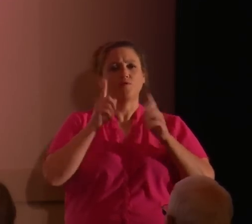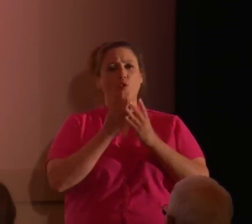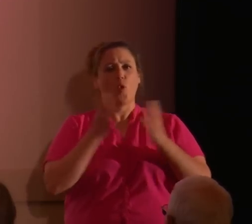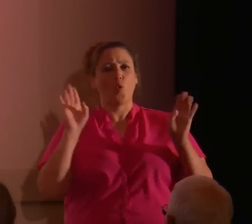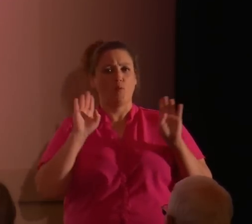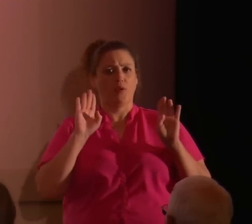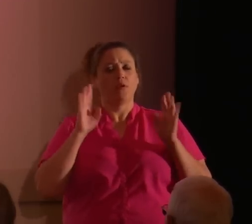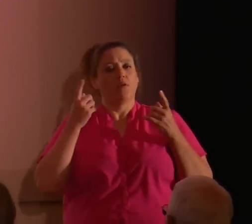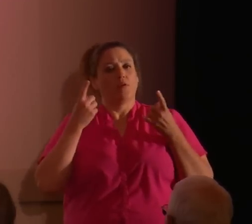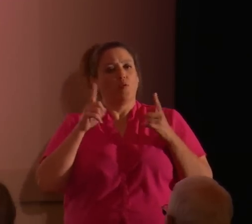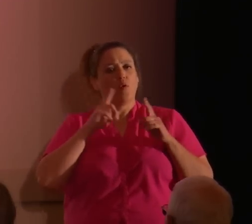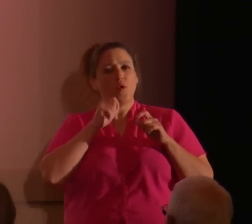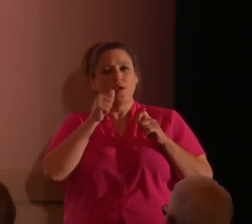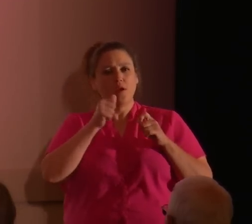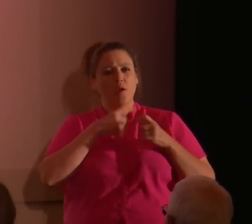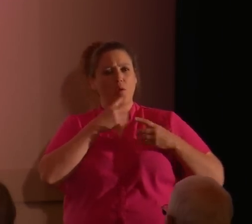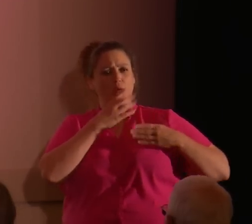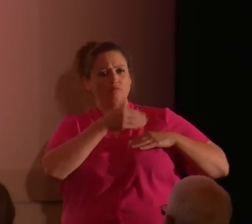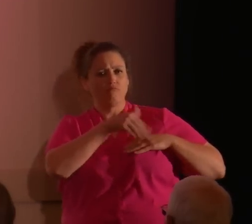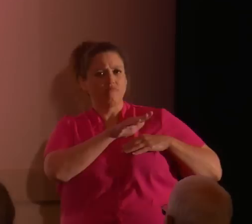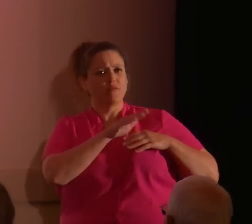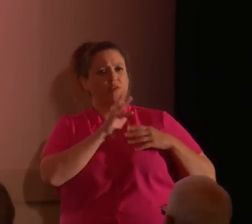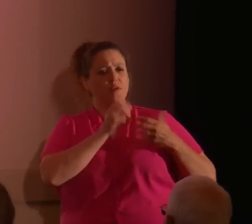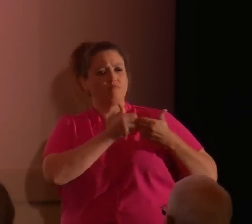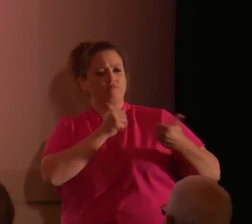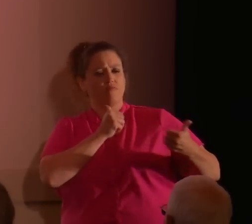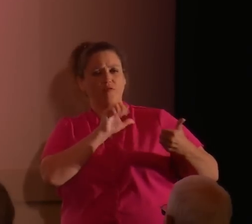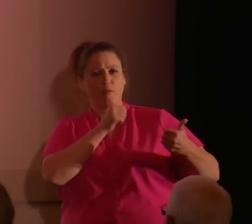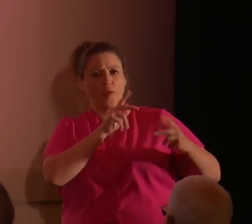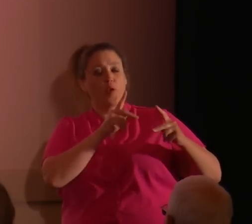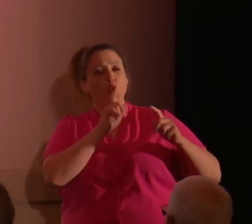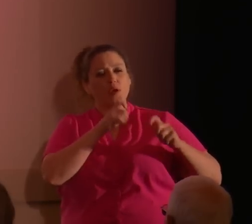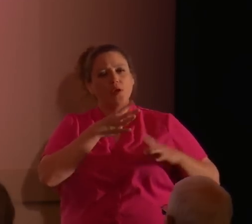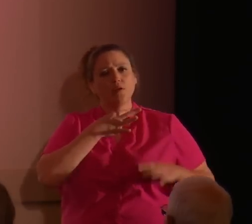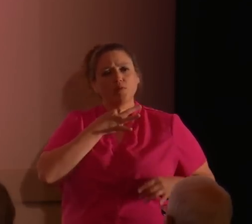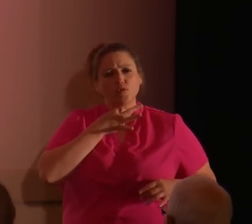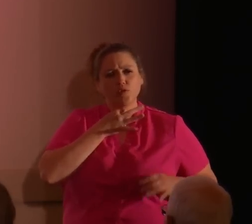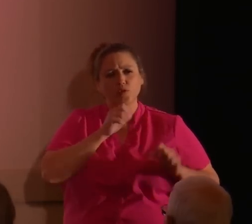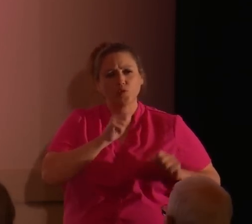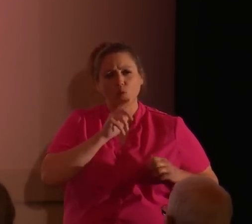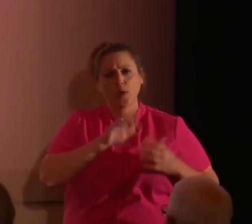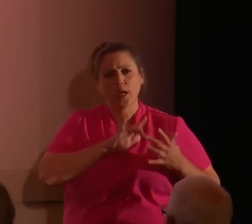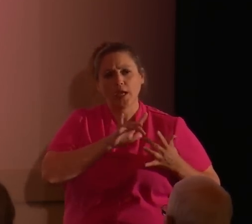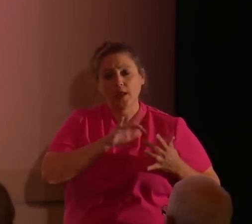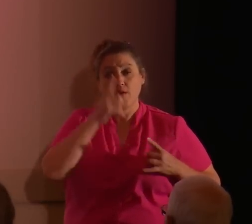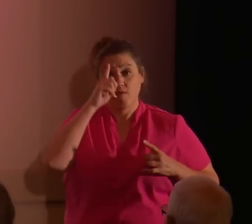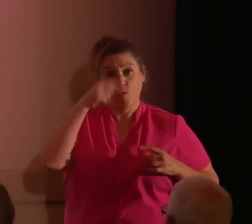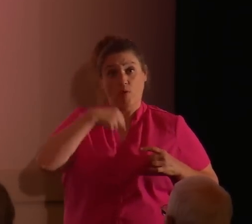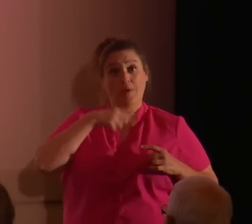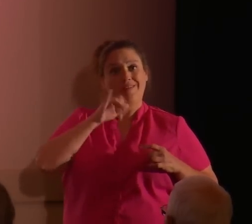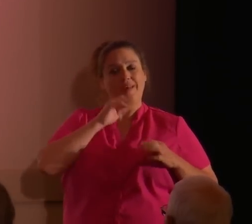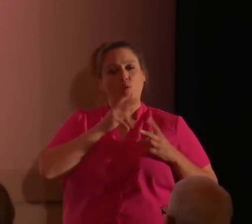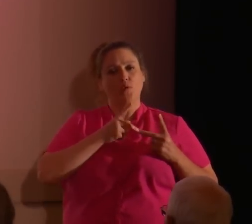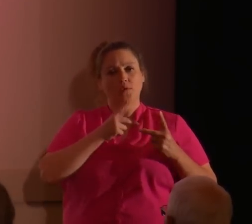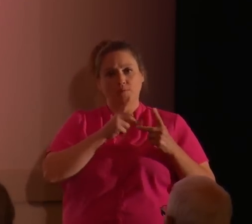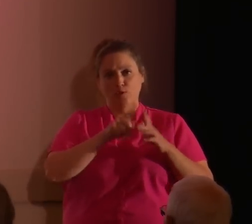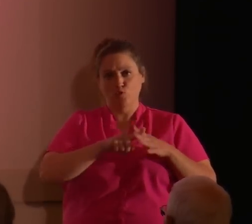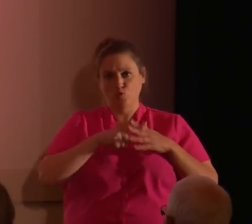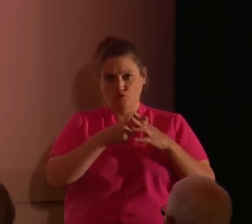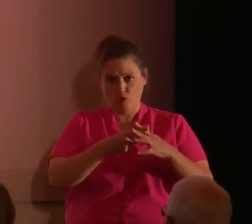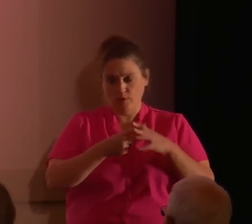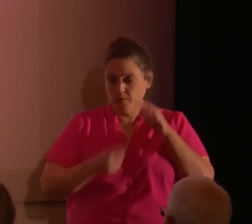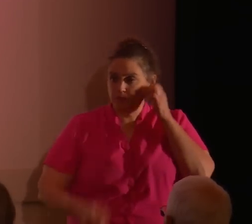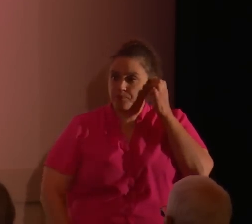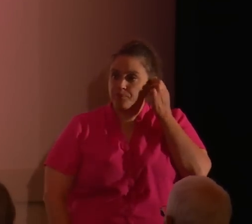engage. It's about being curious in order to connect. And for me, it was a place to start.